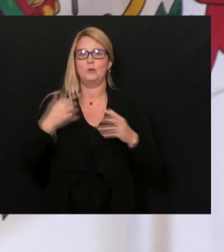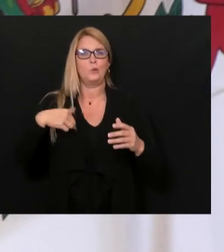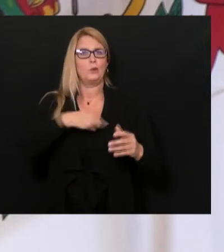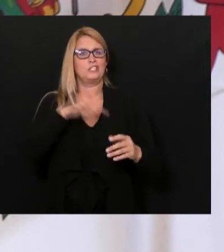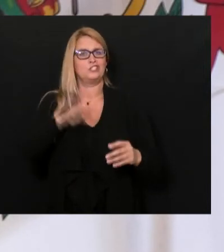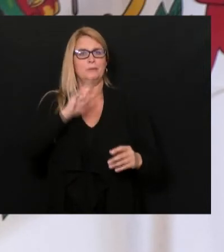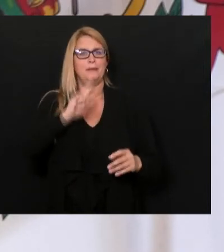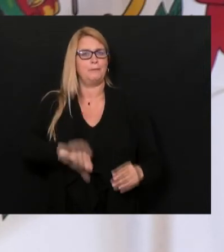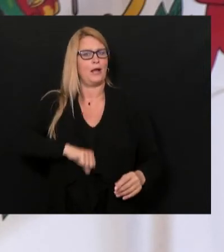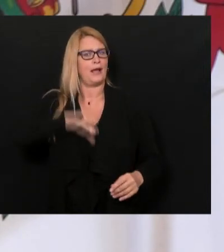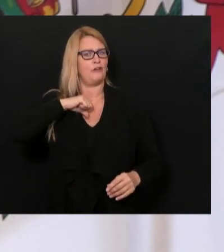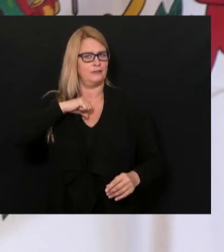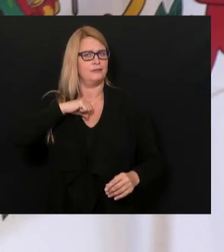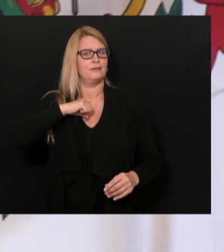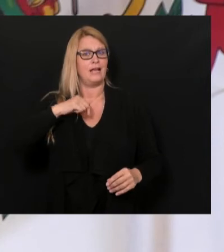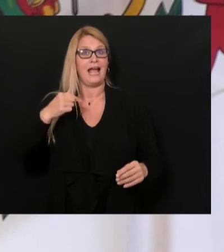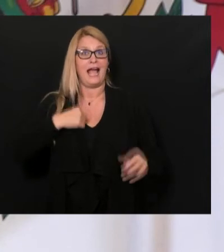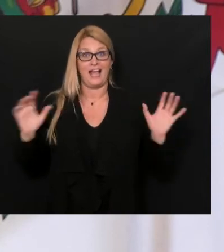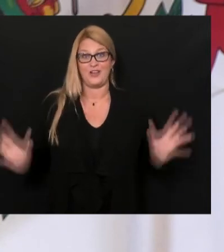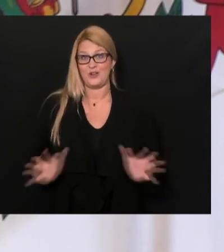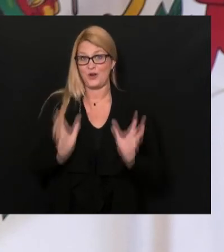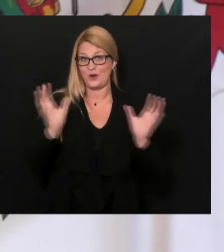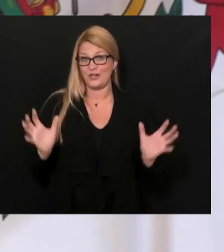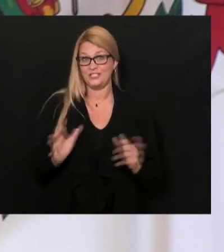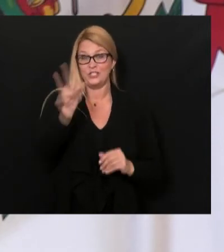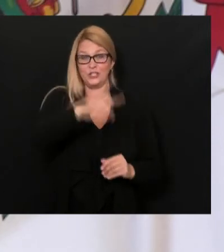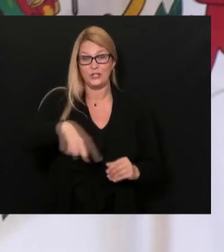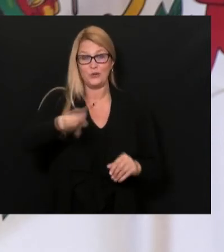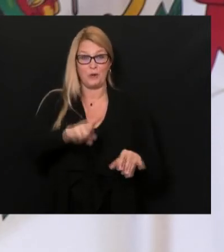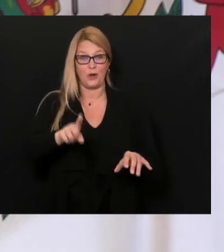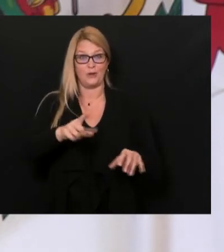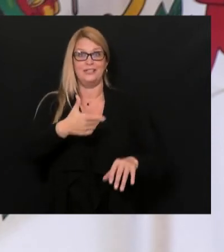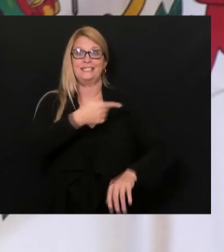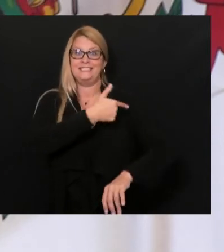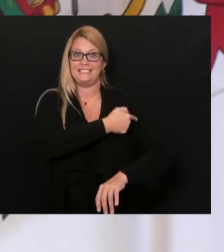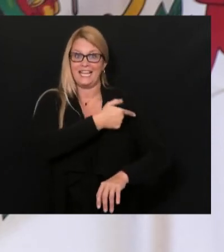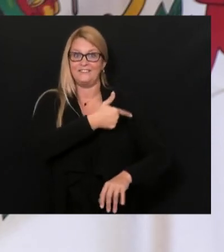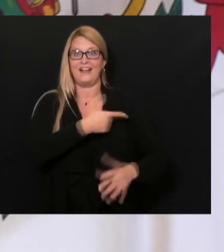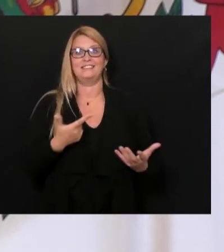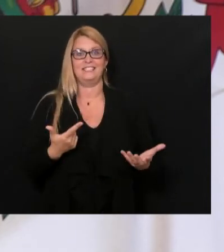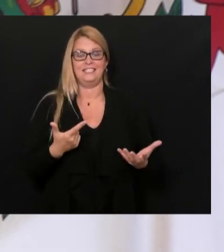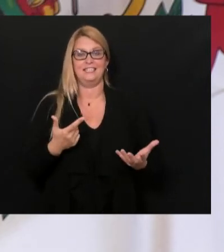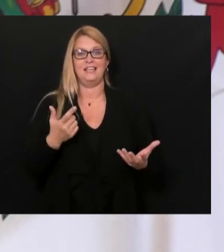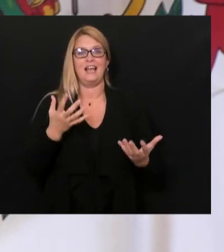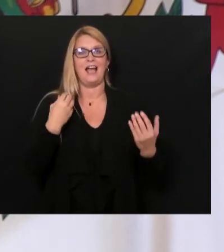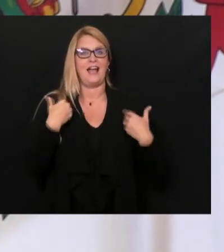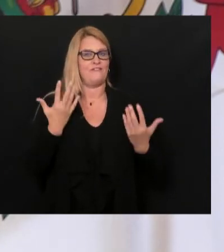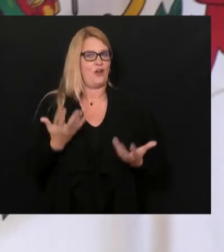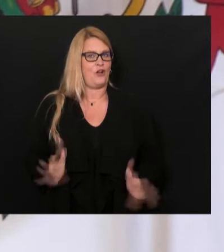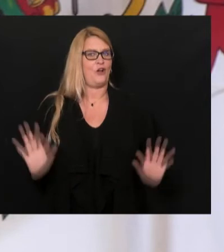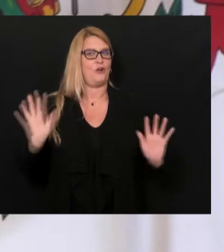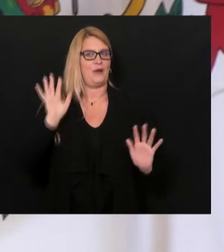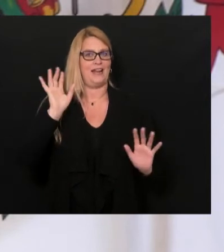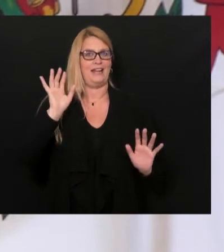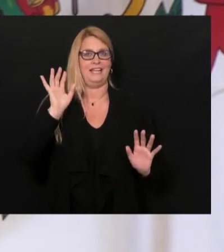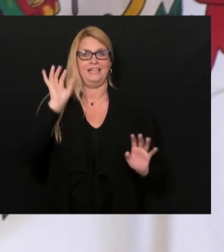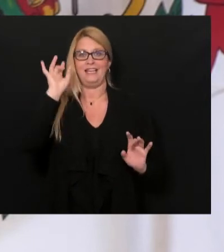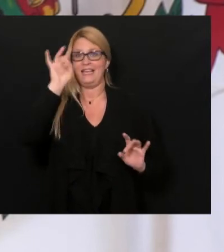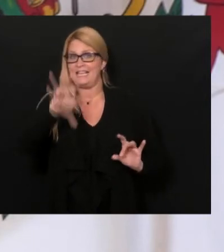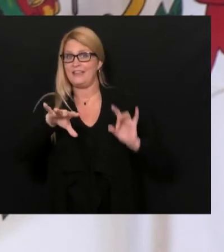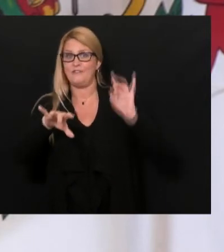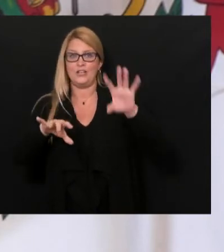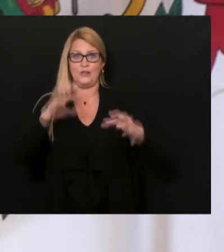really, really proud. I encourage everybody to take that vaccine. I absolutely have given you some ideas on things and ways that